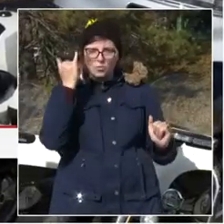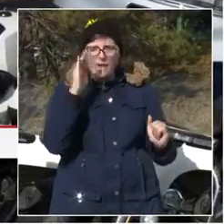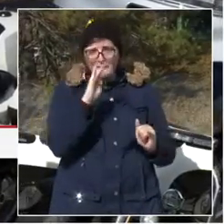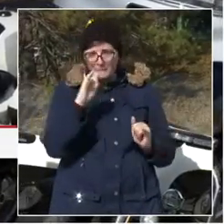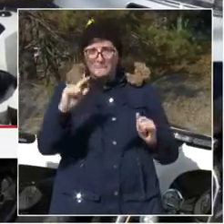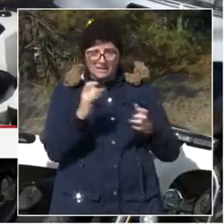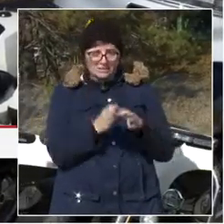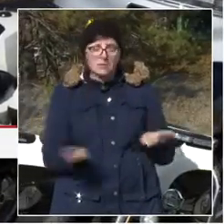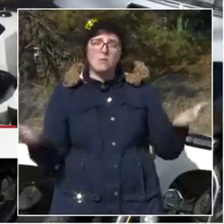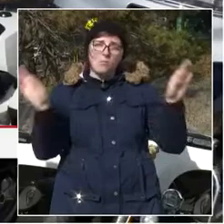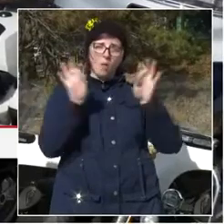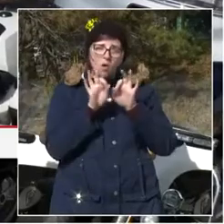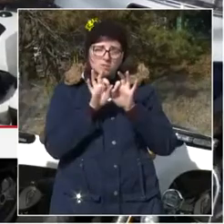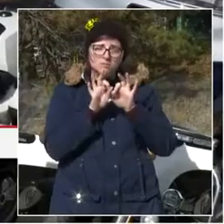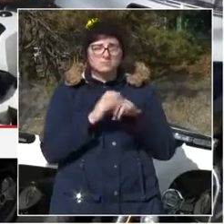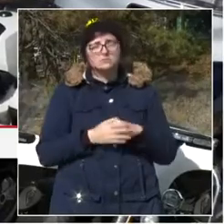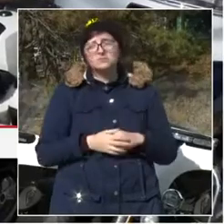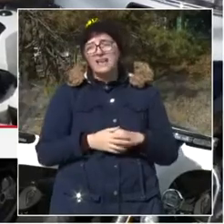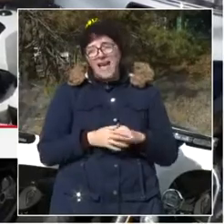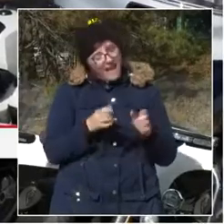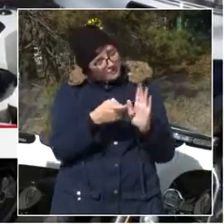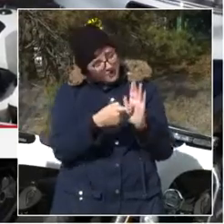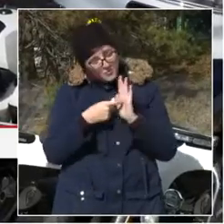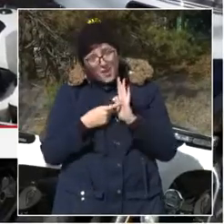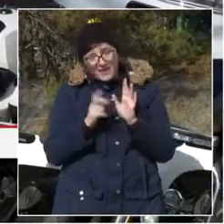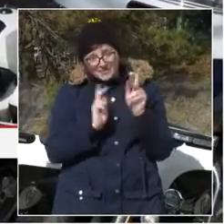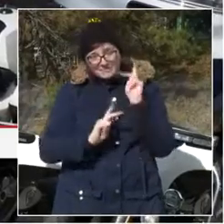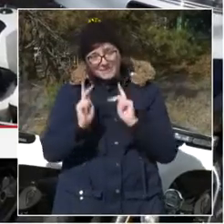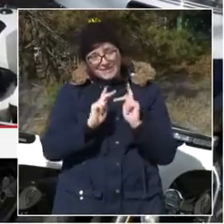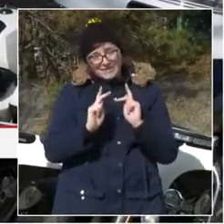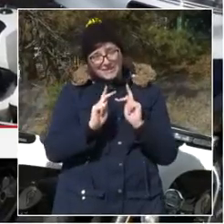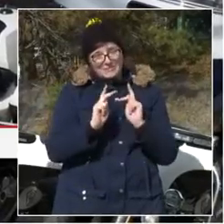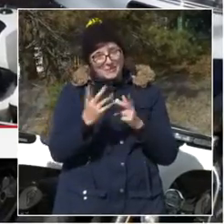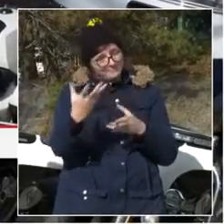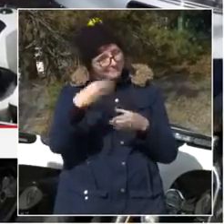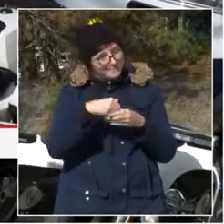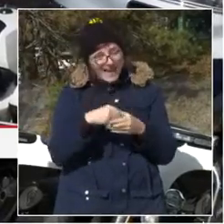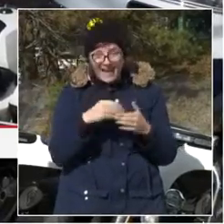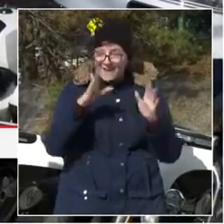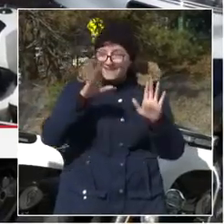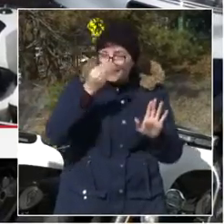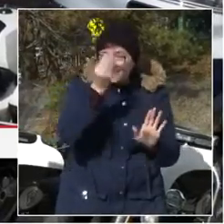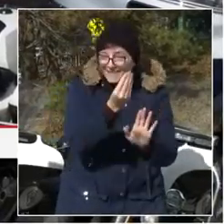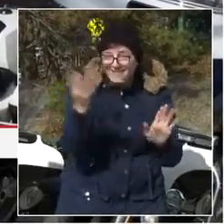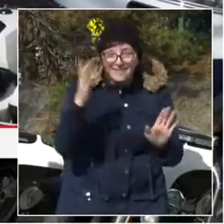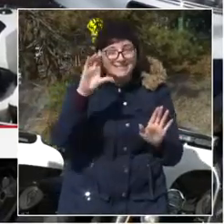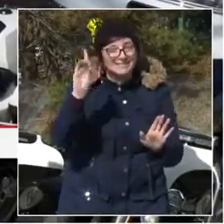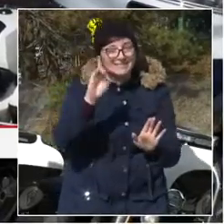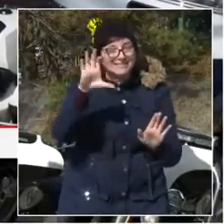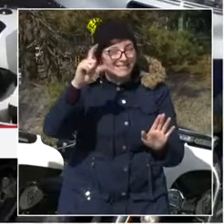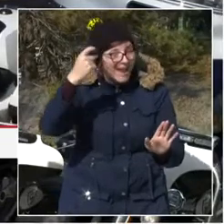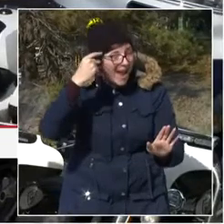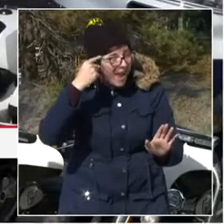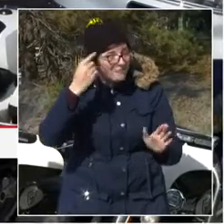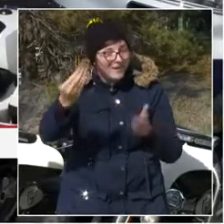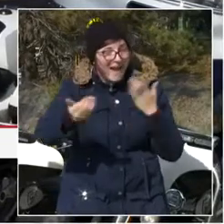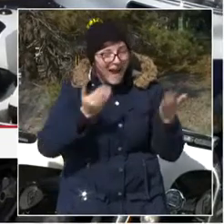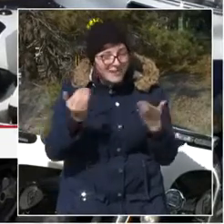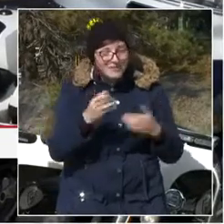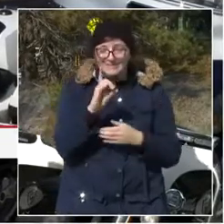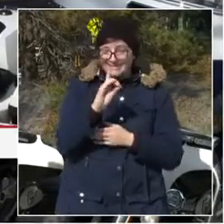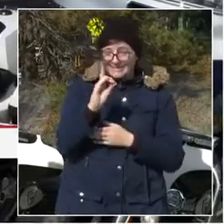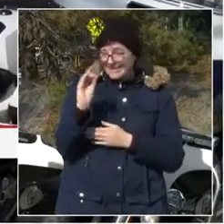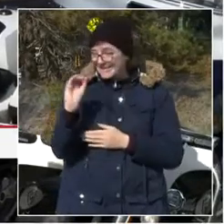also going to take people to help us get that work done. Shameless plug, DC is hiring. DDOT is hiring,